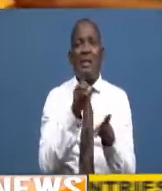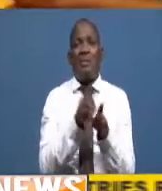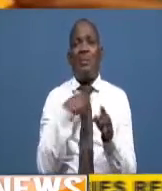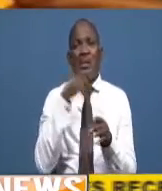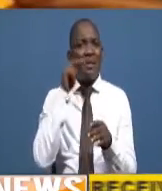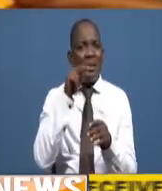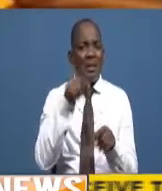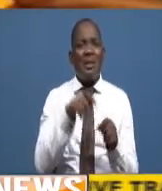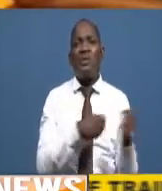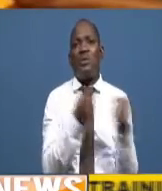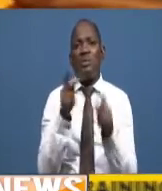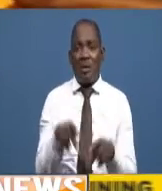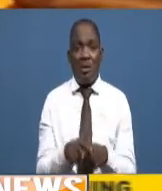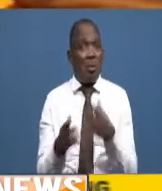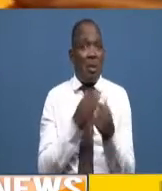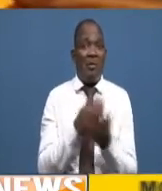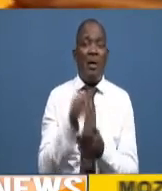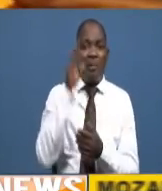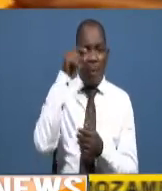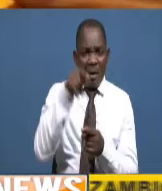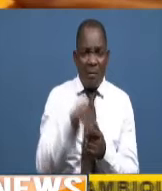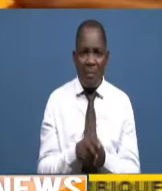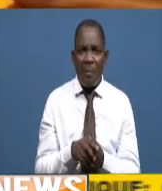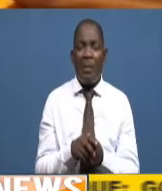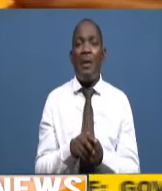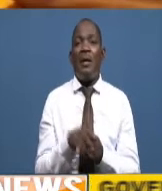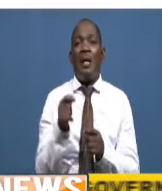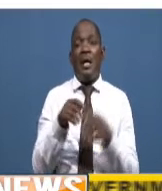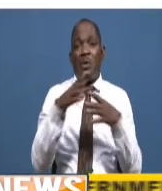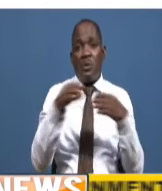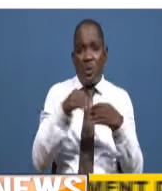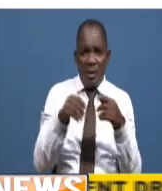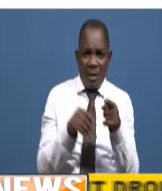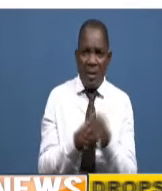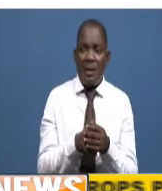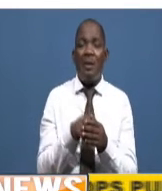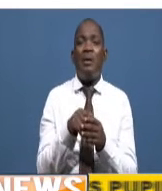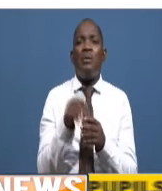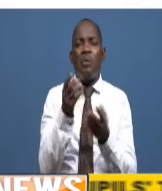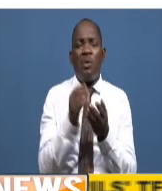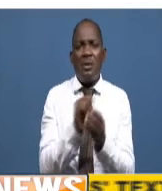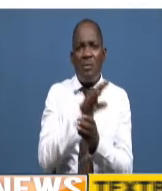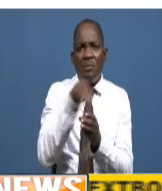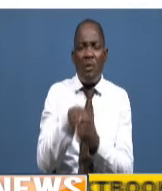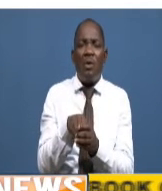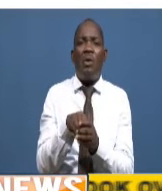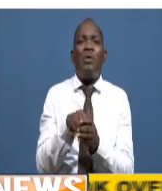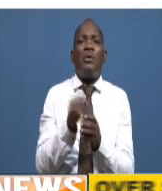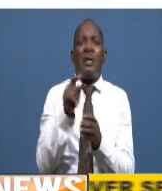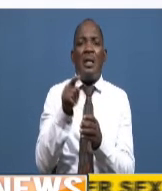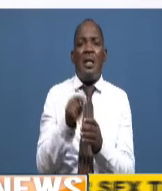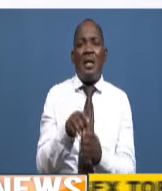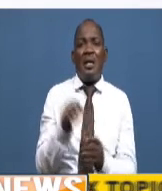person. Inspired, Dilys McVoy, a documentary filmmaker, decided to feature Clock's journey as